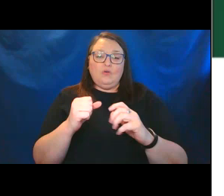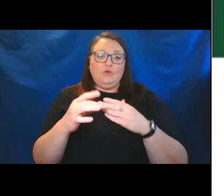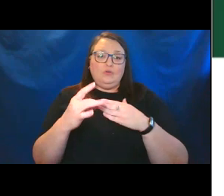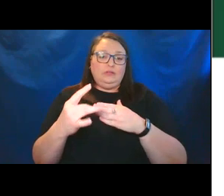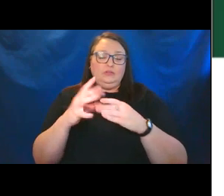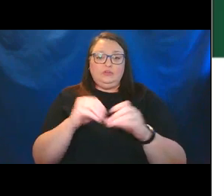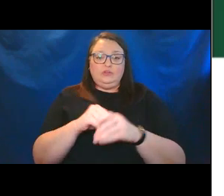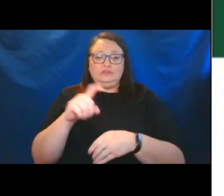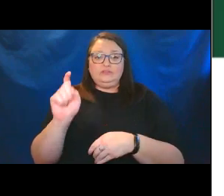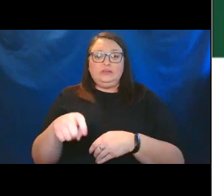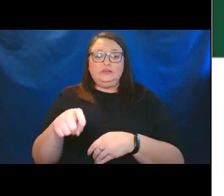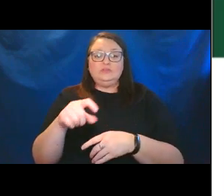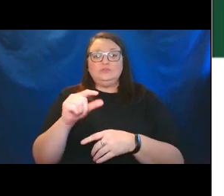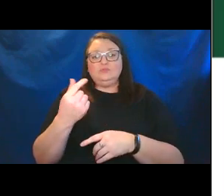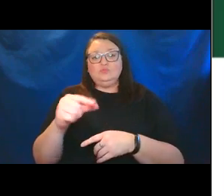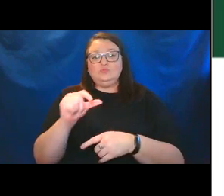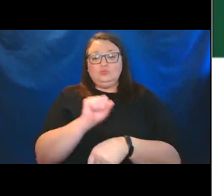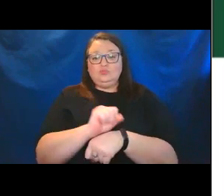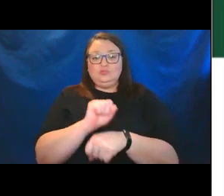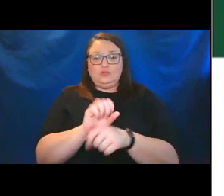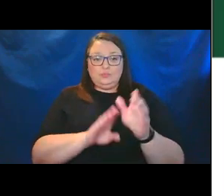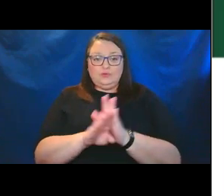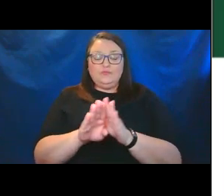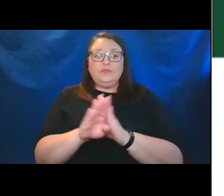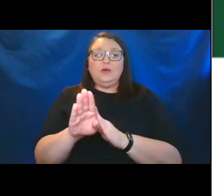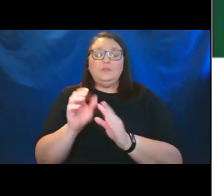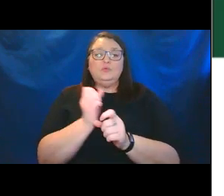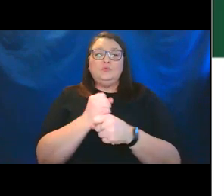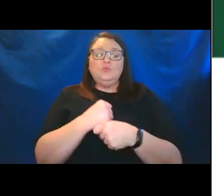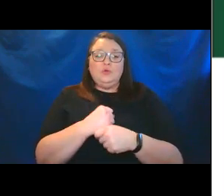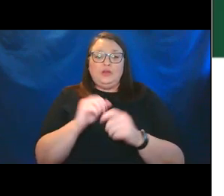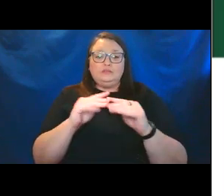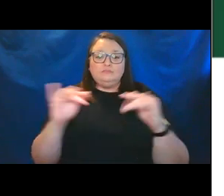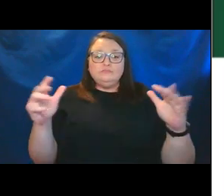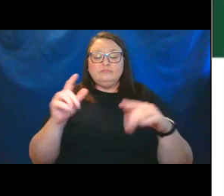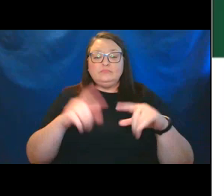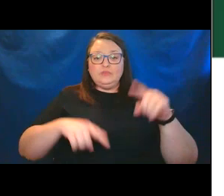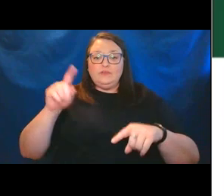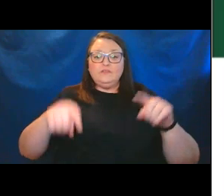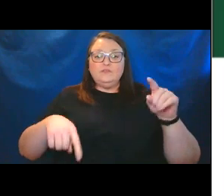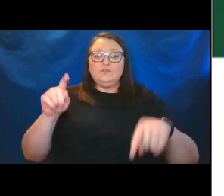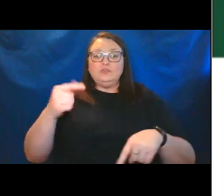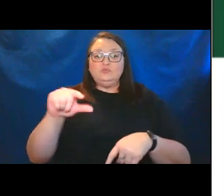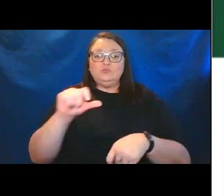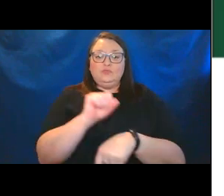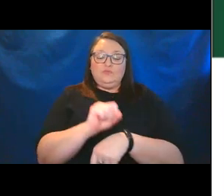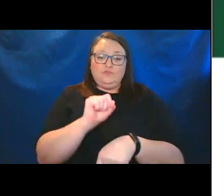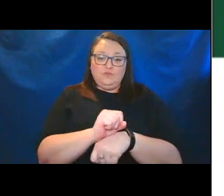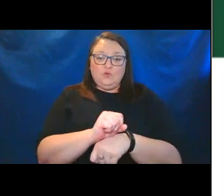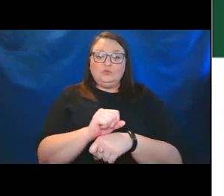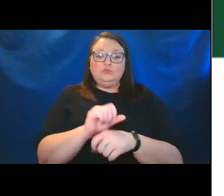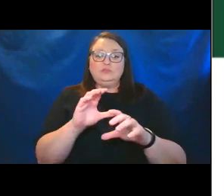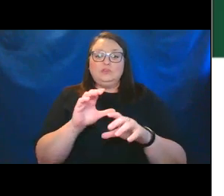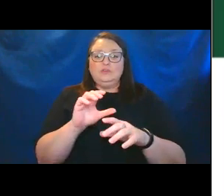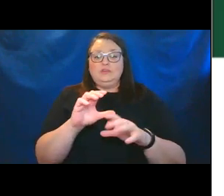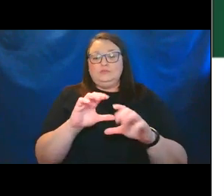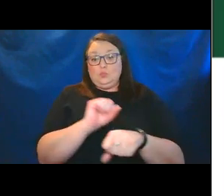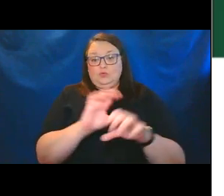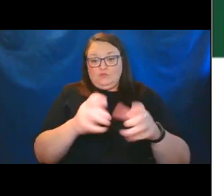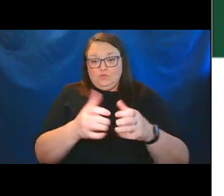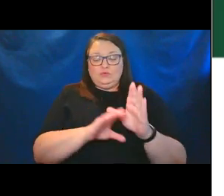development, creating a dynamic and diverse green workforce through wraparound services, networking opportunities, learning resources,